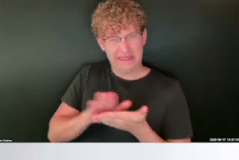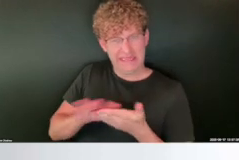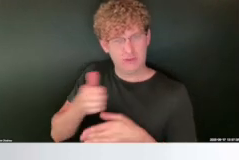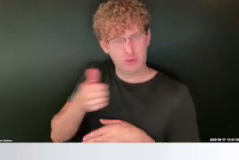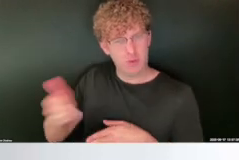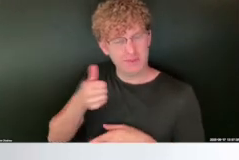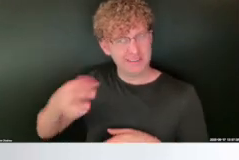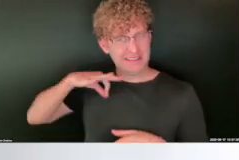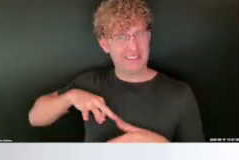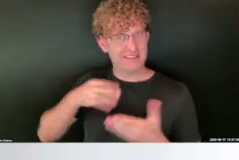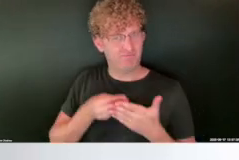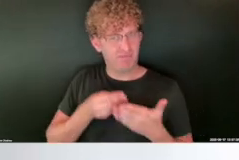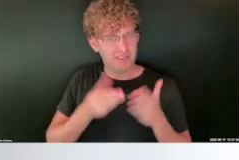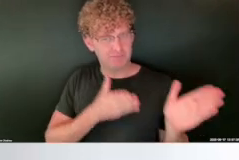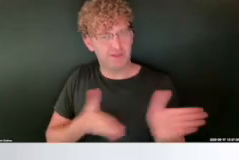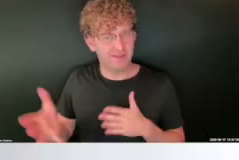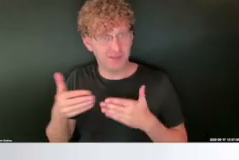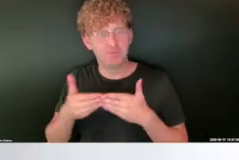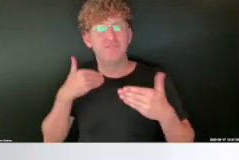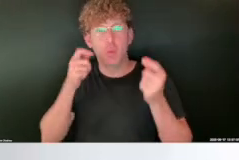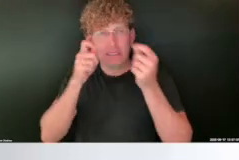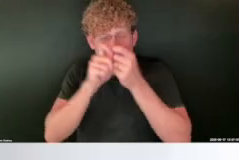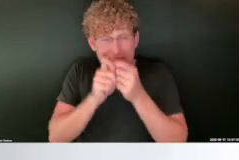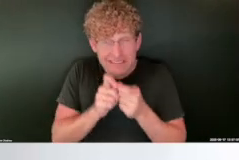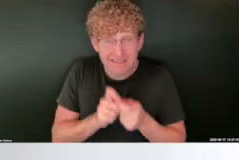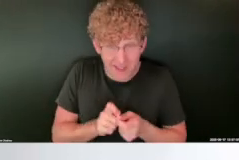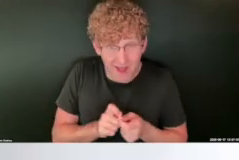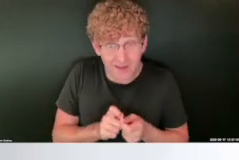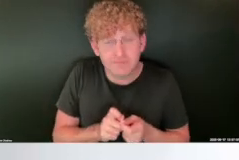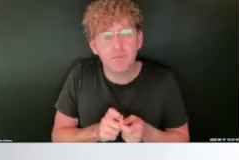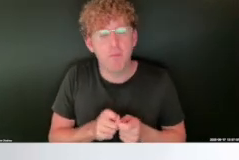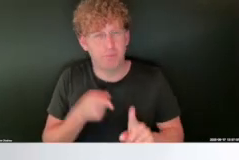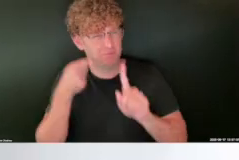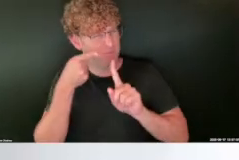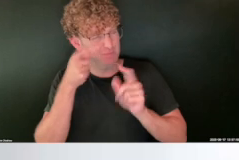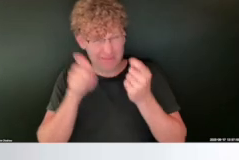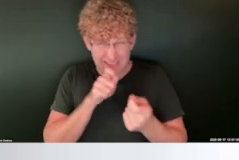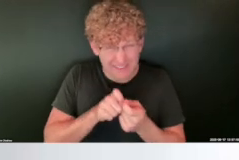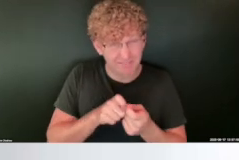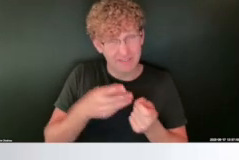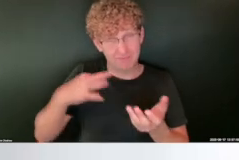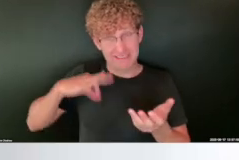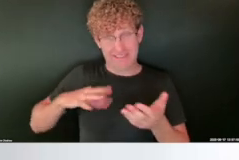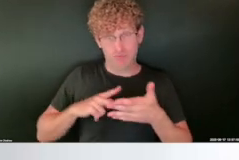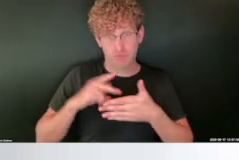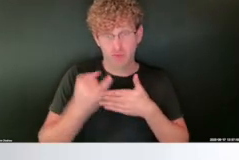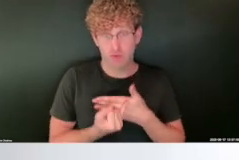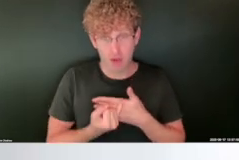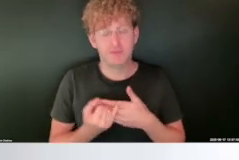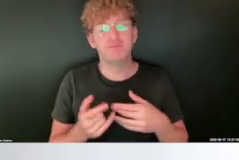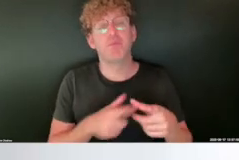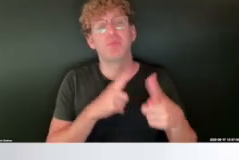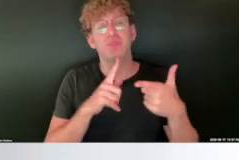the details of specific incentive projects. Then, we'll go over the individual and